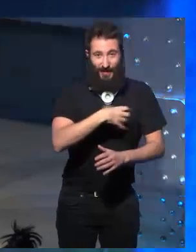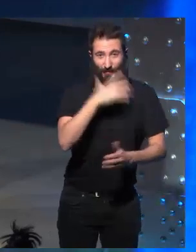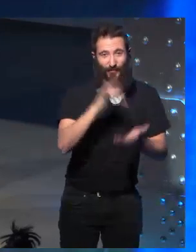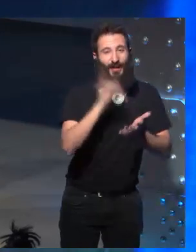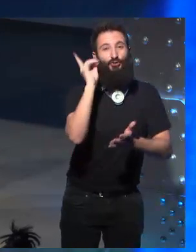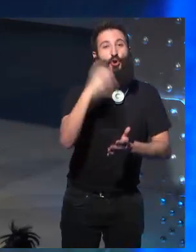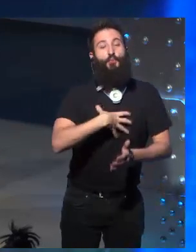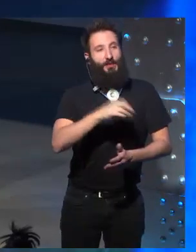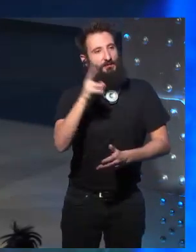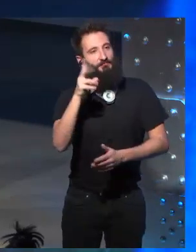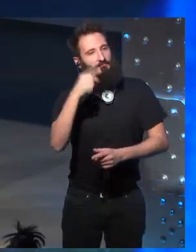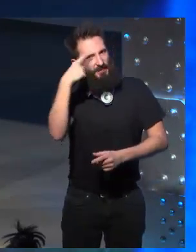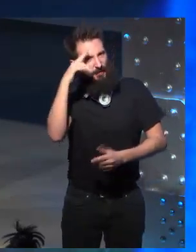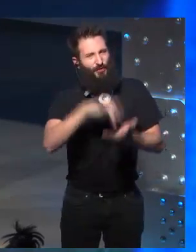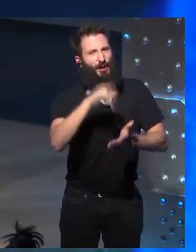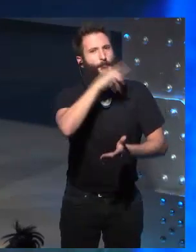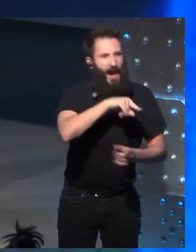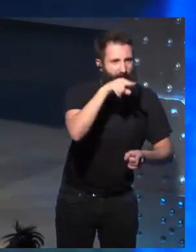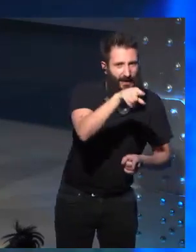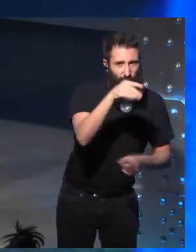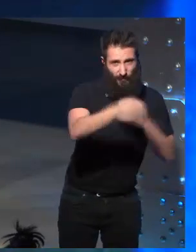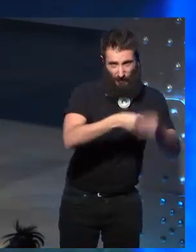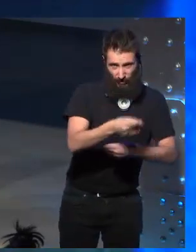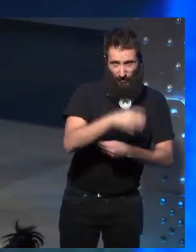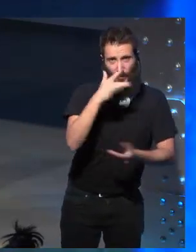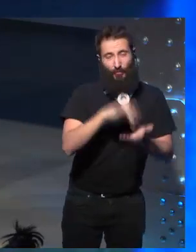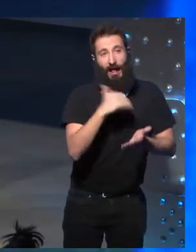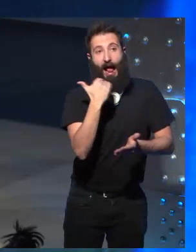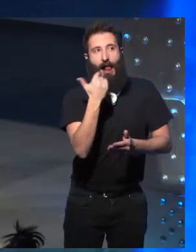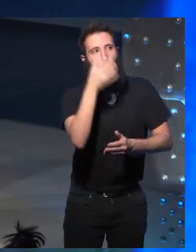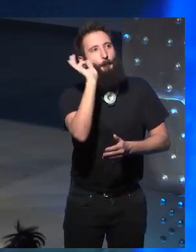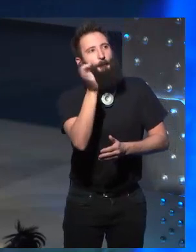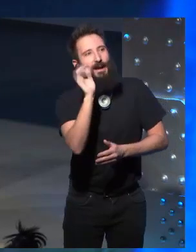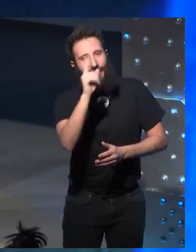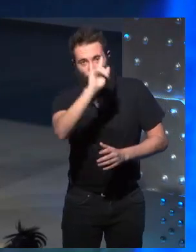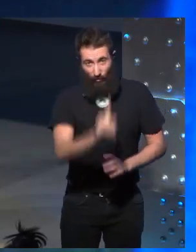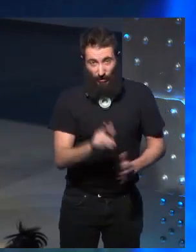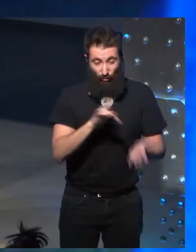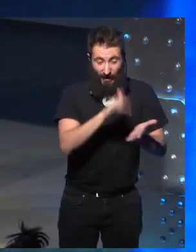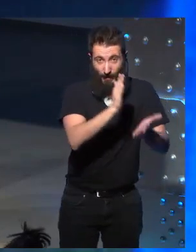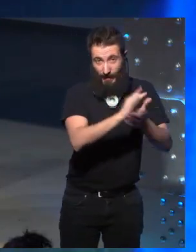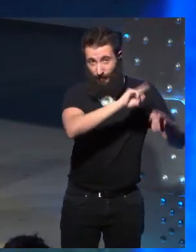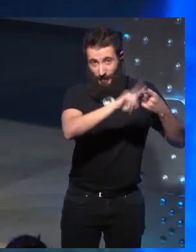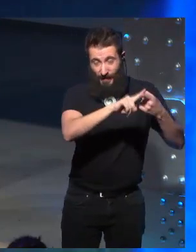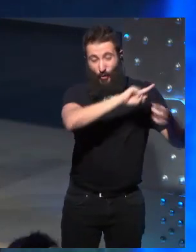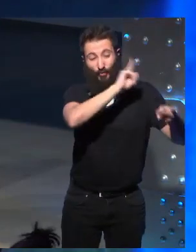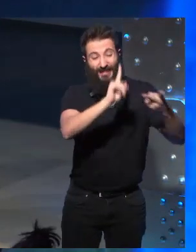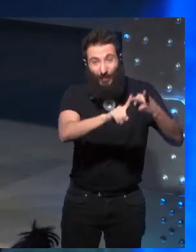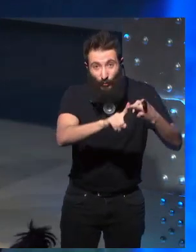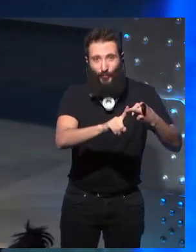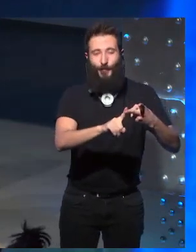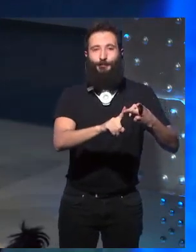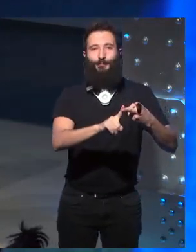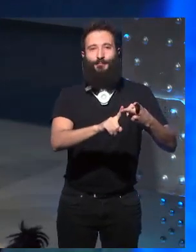is not wrong. That doesn't mean it's true. So that's the first part. And the second thing is the